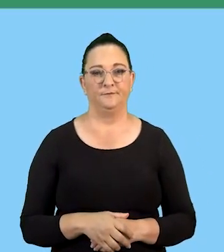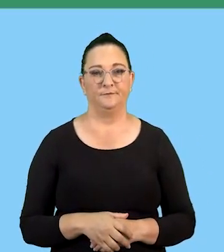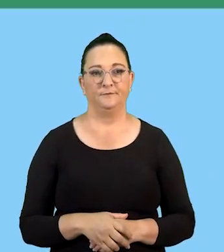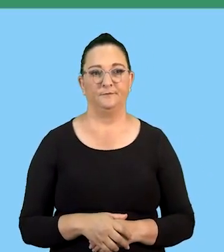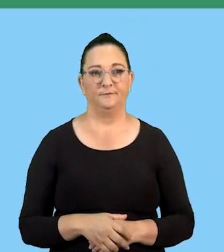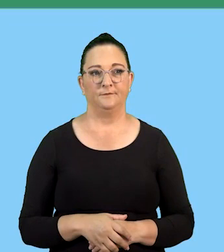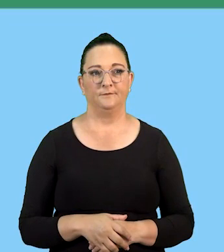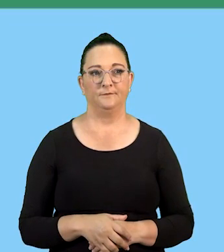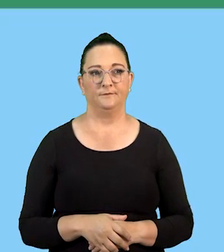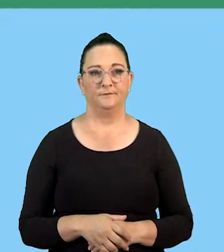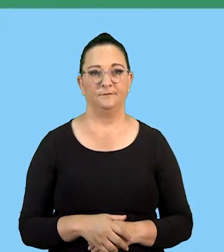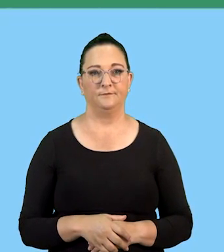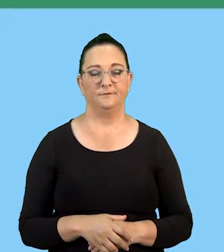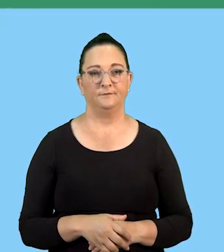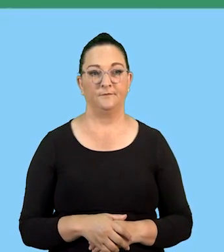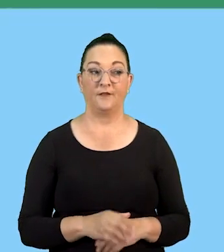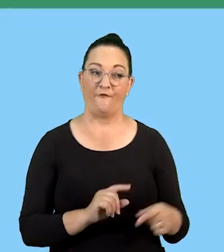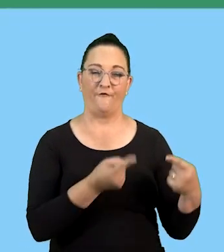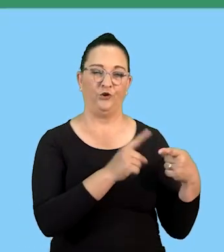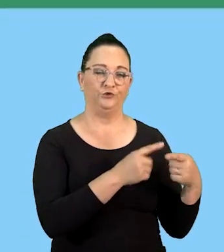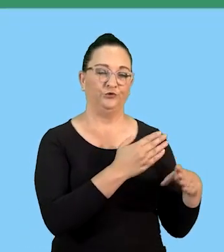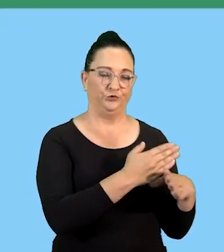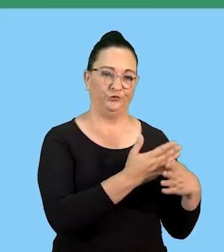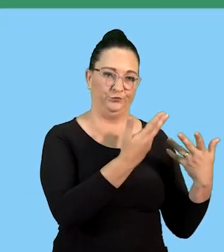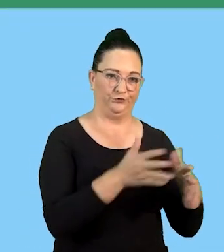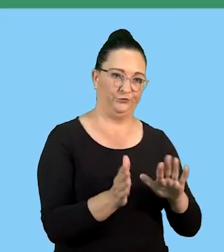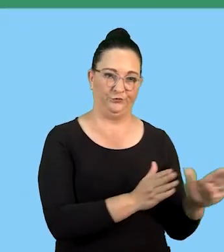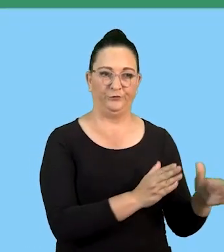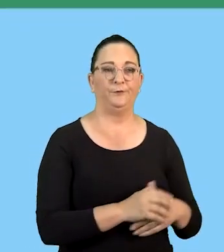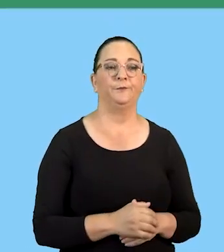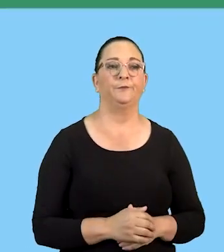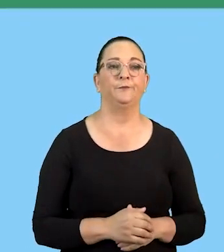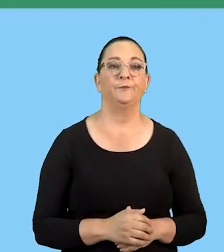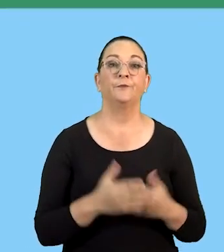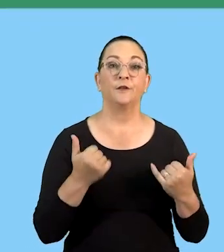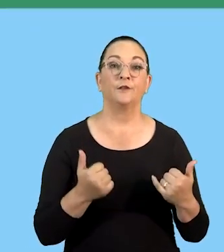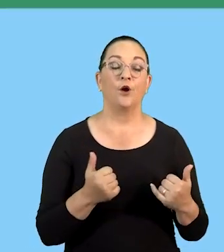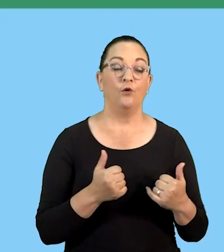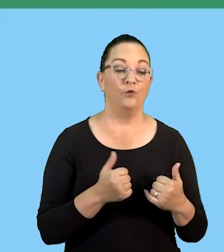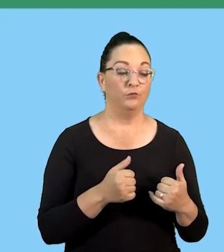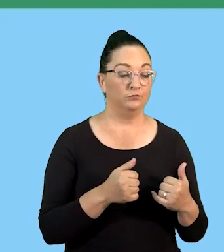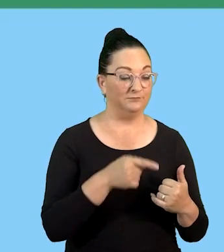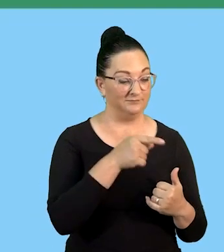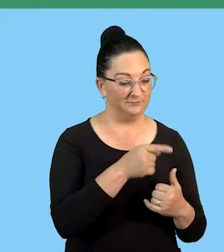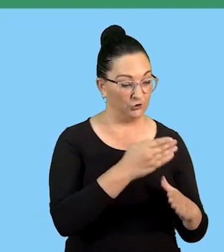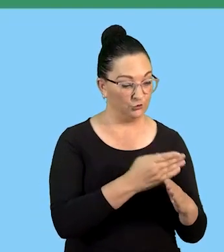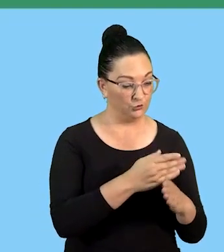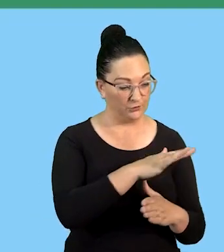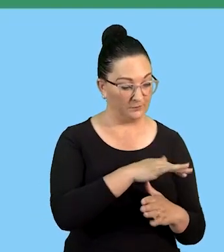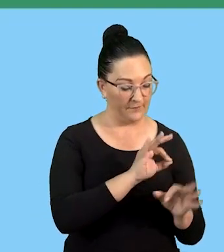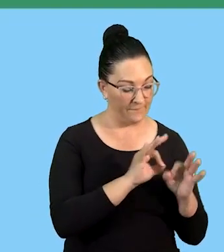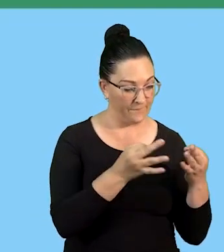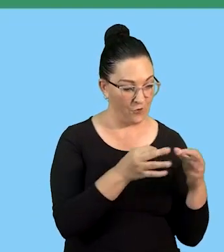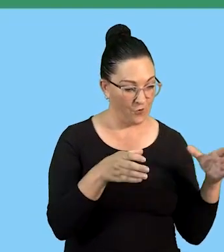that concerns employees. That is the first function. The purpose of this or of the workplace forum is to